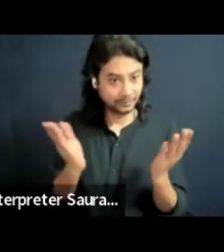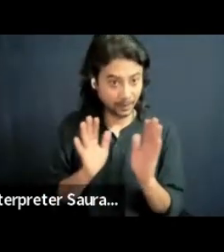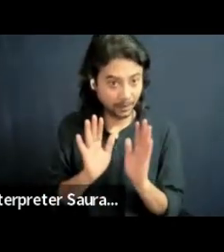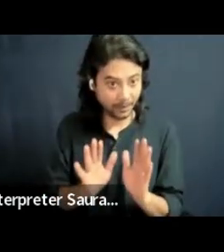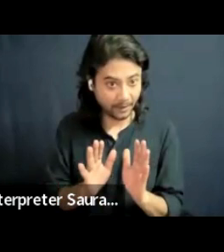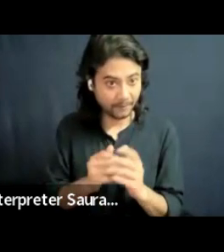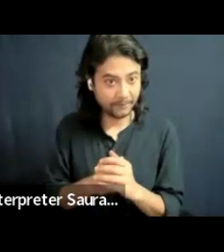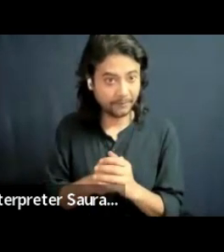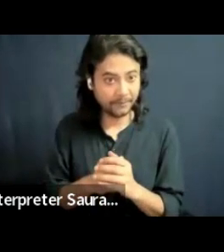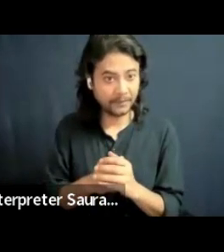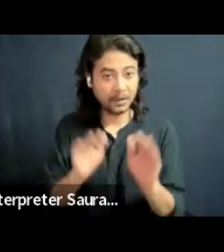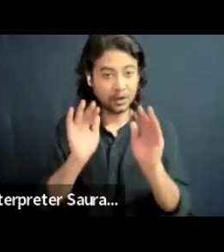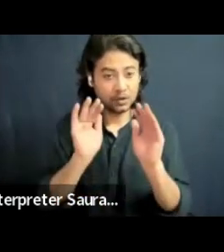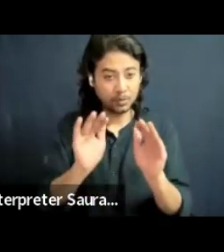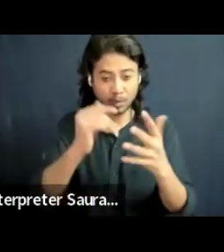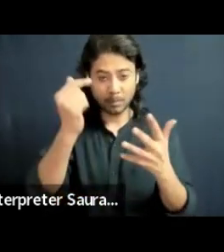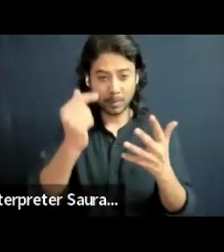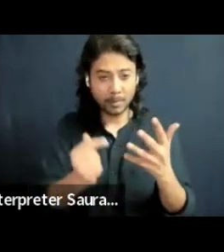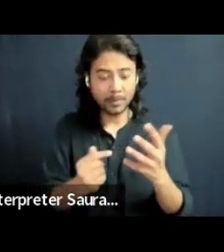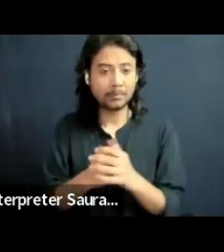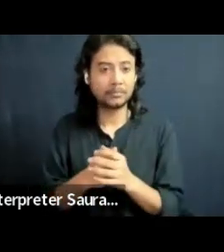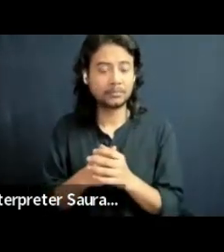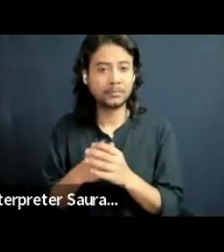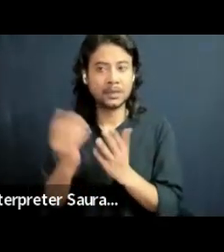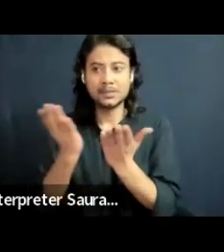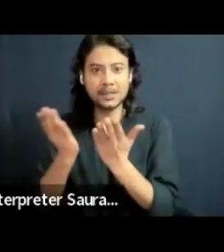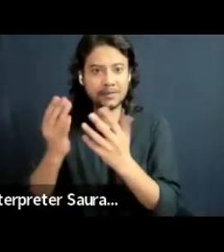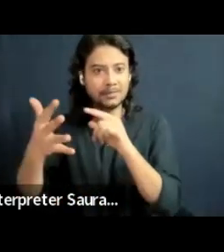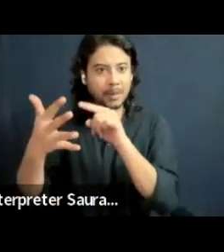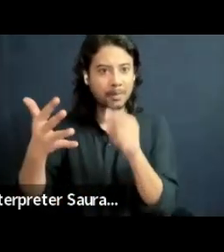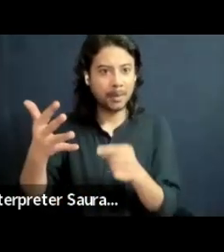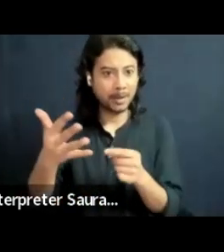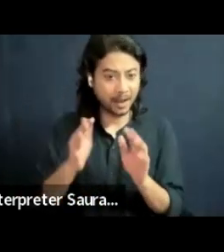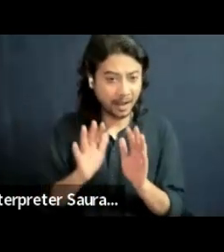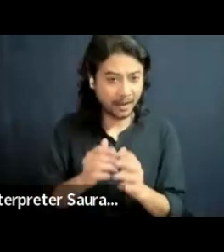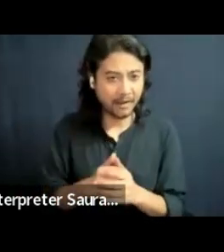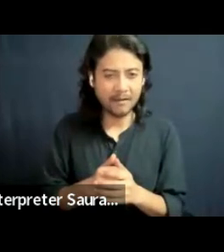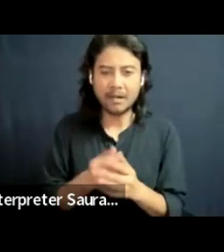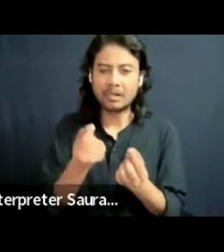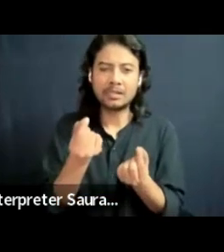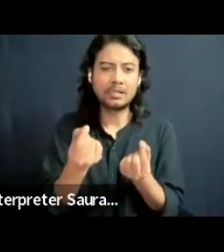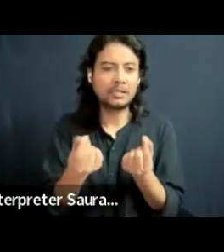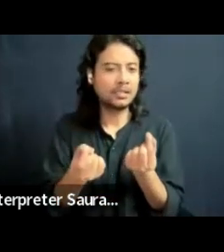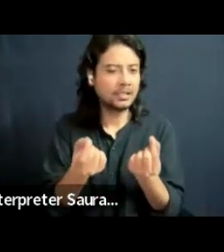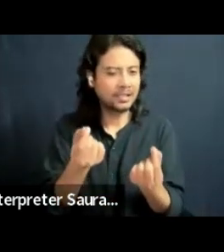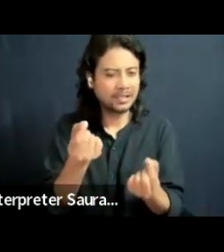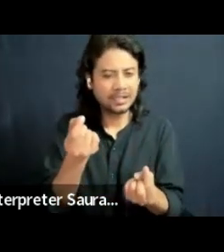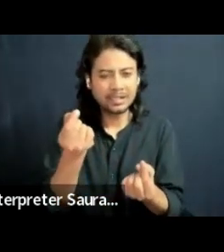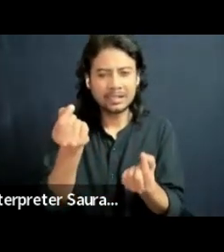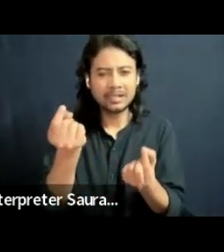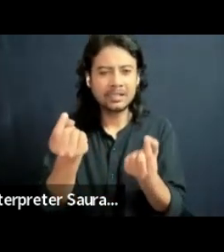My understanding is that they are very scant, and And that is a difficulty when we are talking